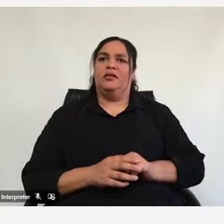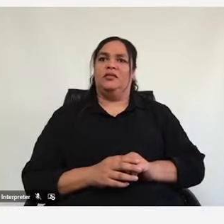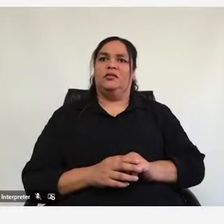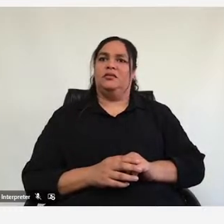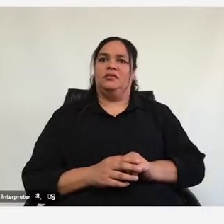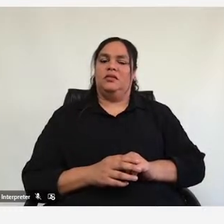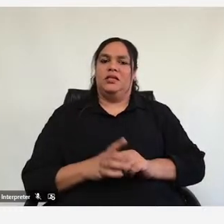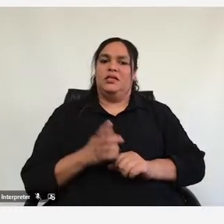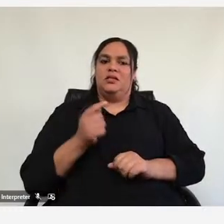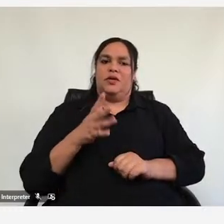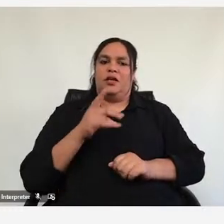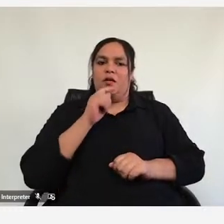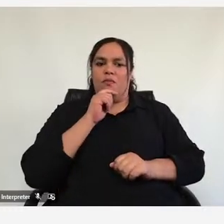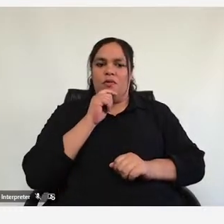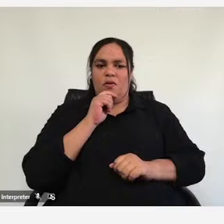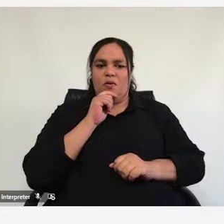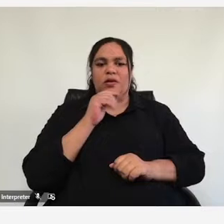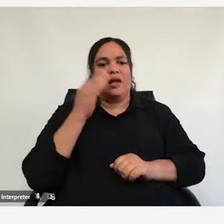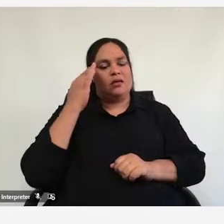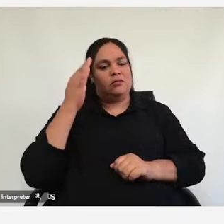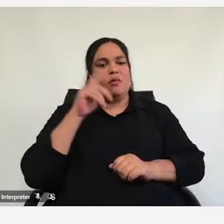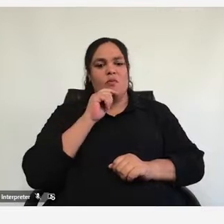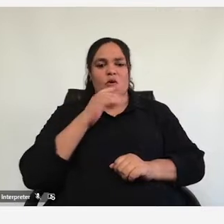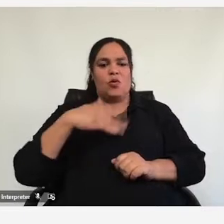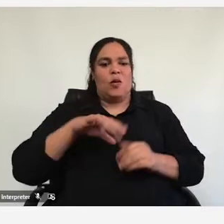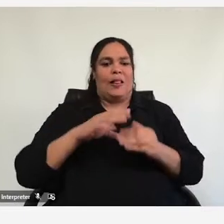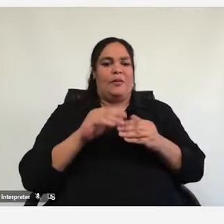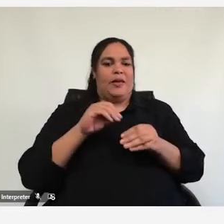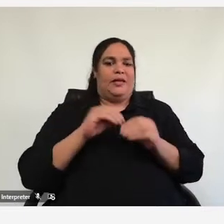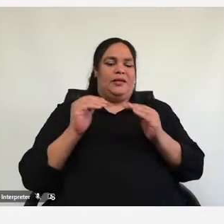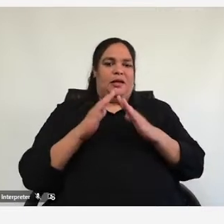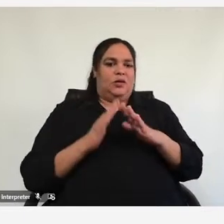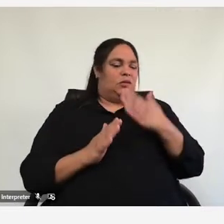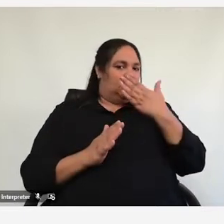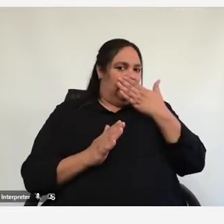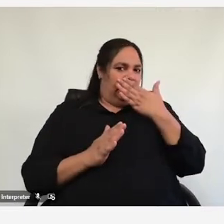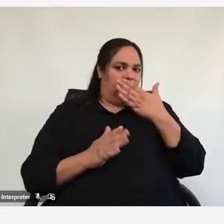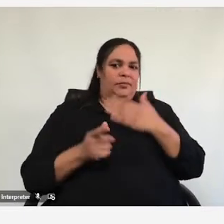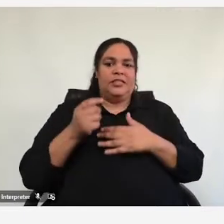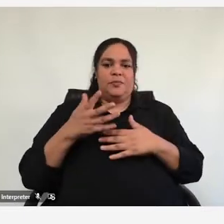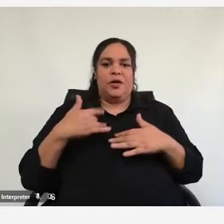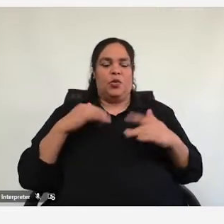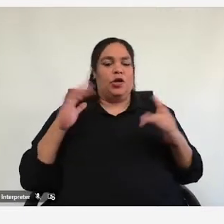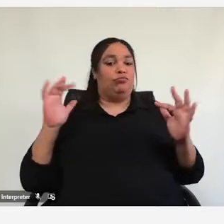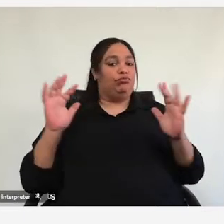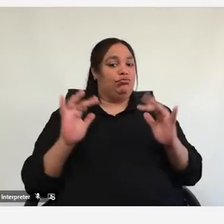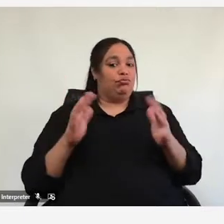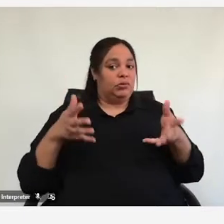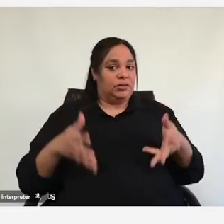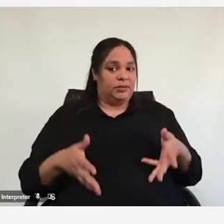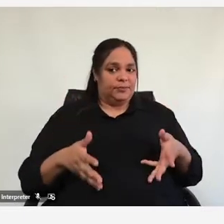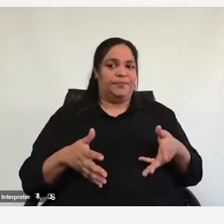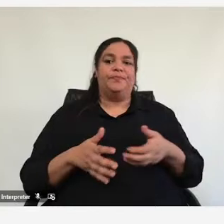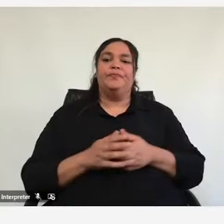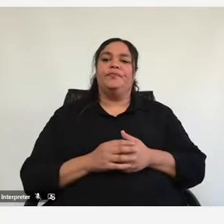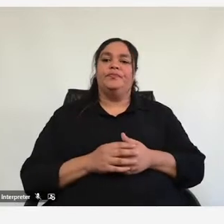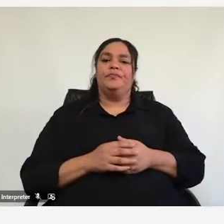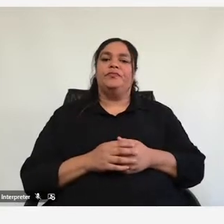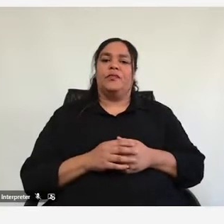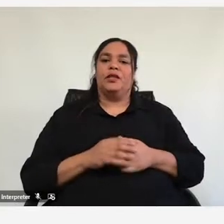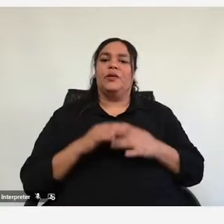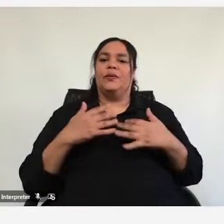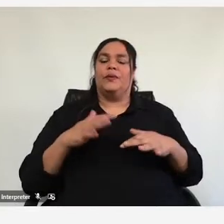Speaker, good morning, and good morning to all members in this House. Speaker, we are gathering here today to